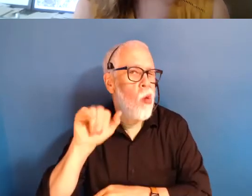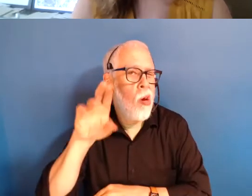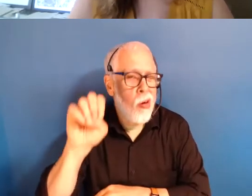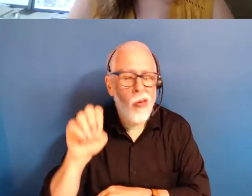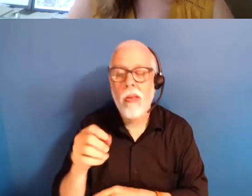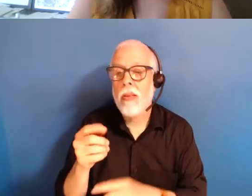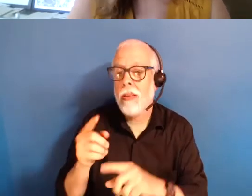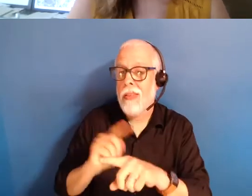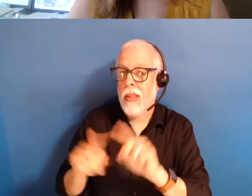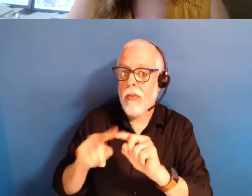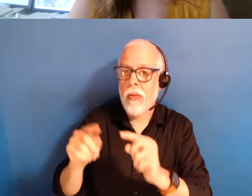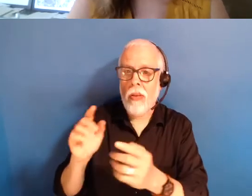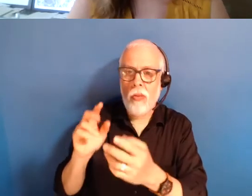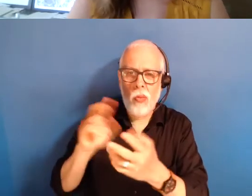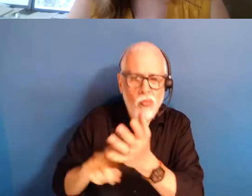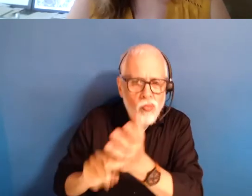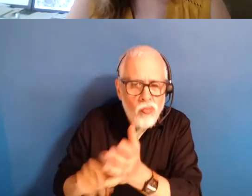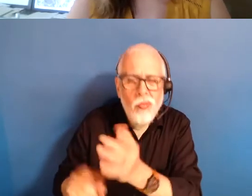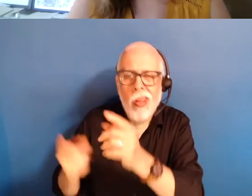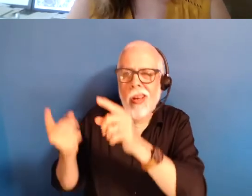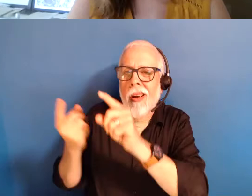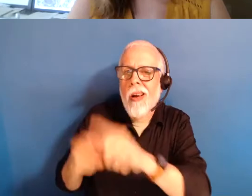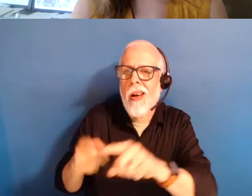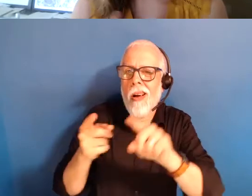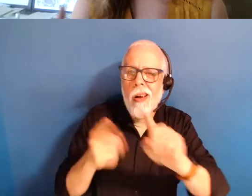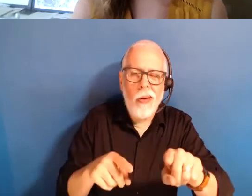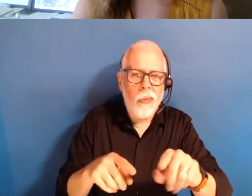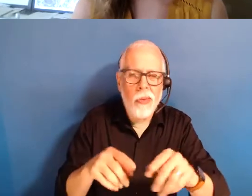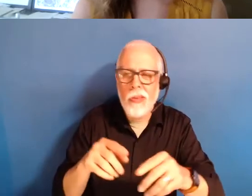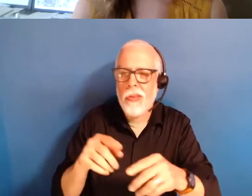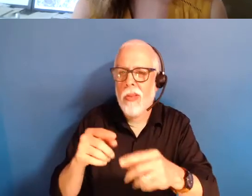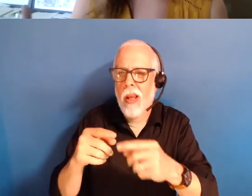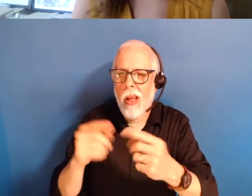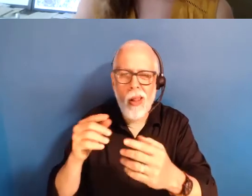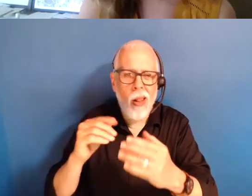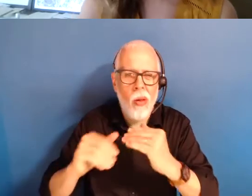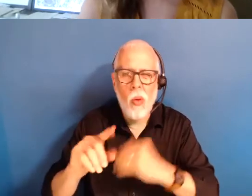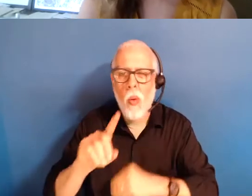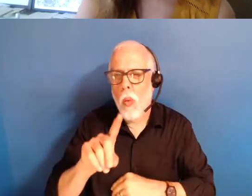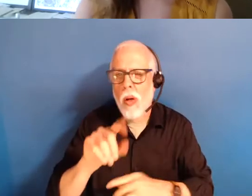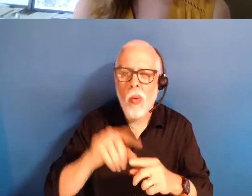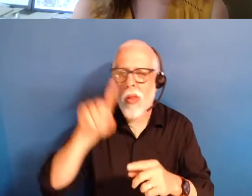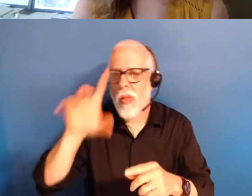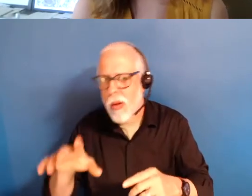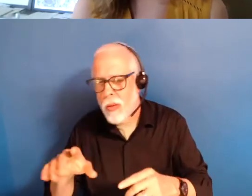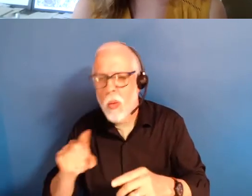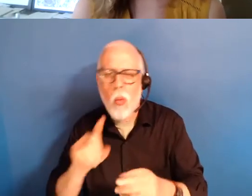different antibody studies, these happen as low as 1 in 1,000. So very,